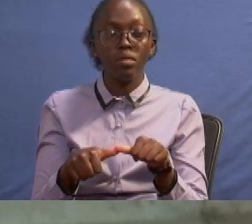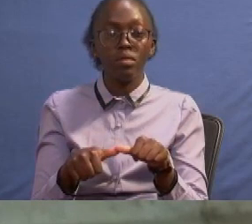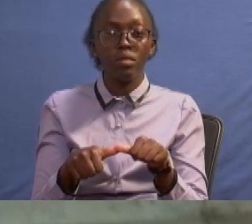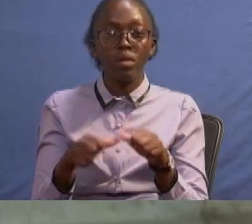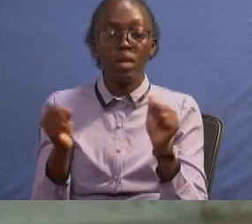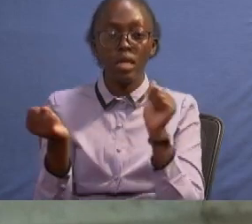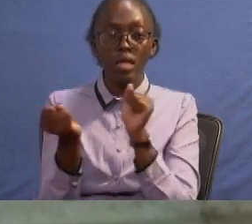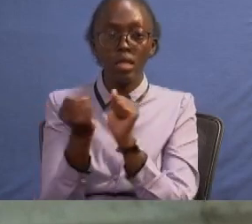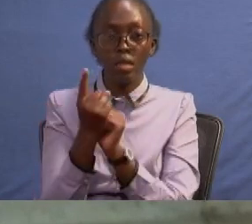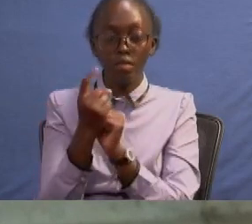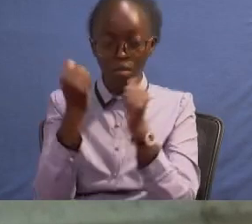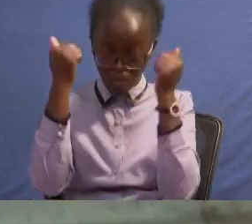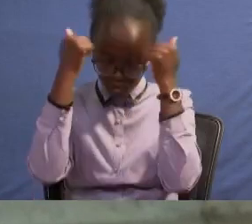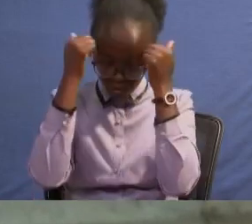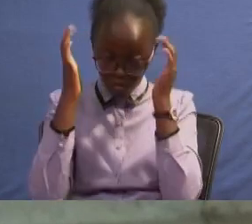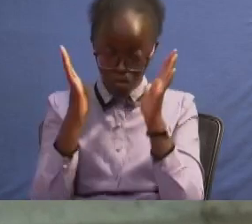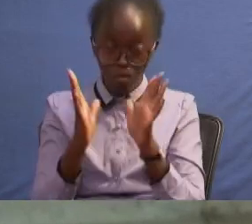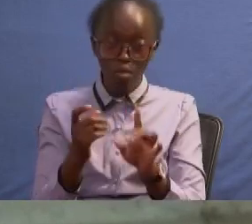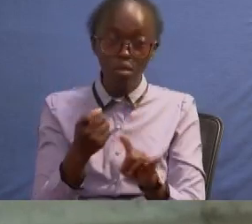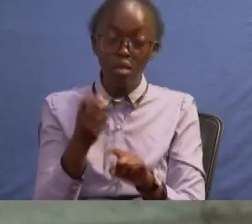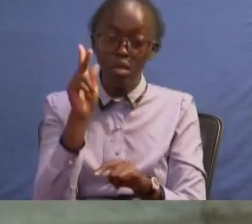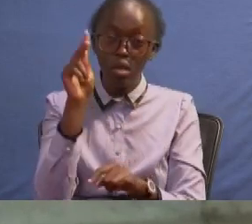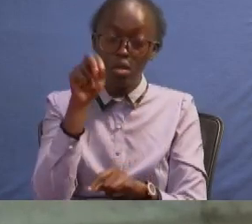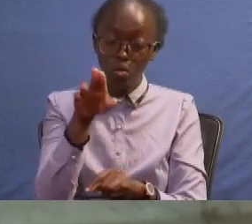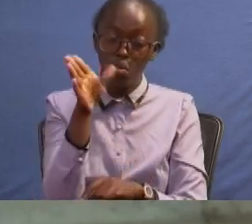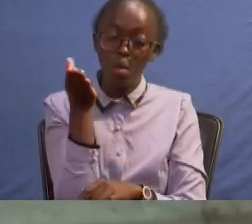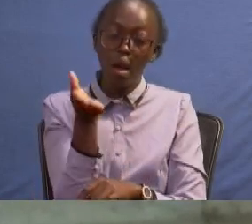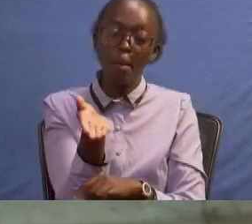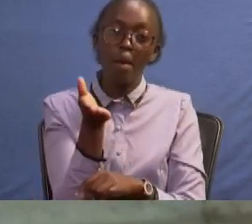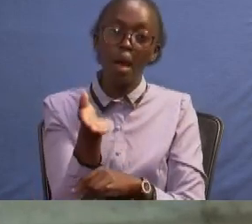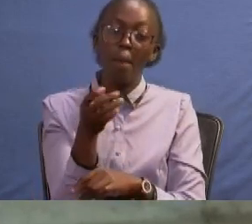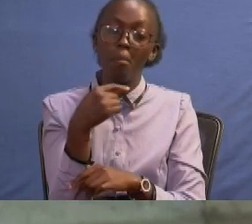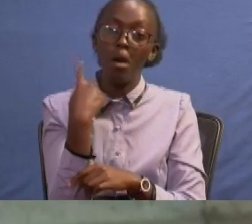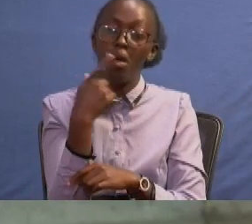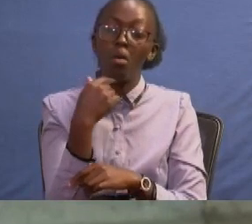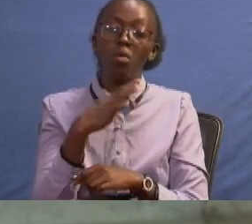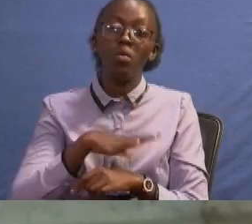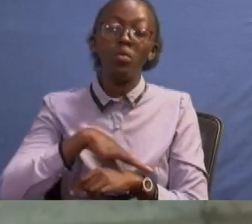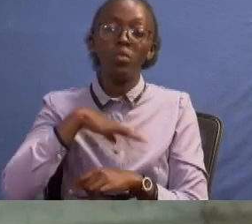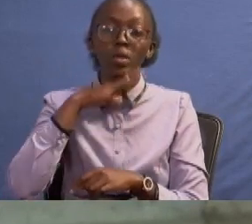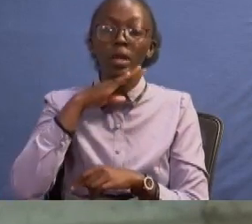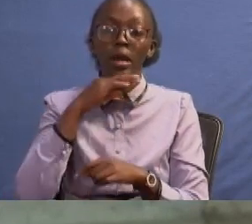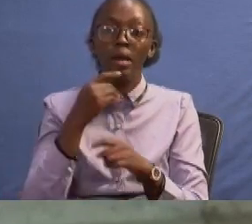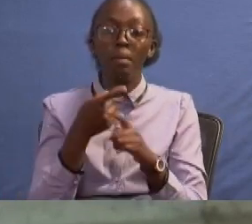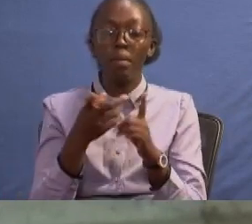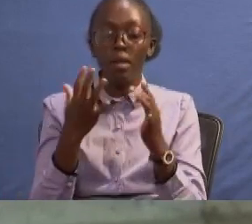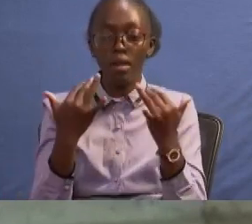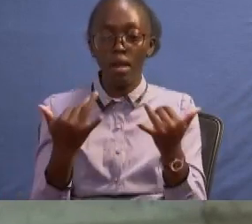11 students from this university who fell and now are with the